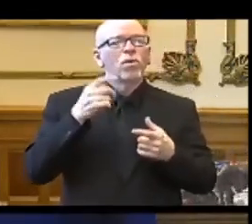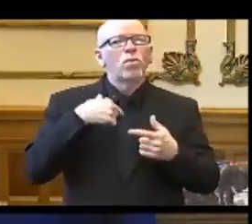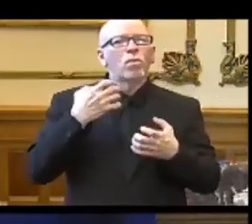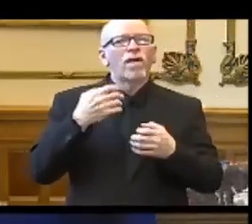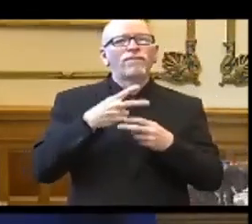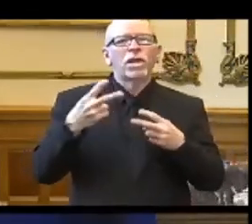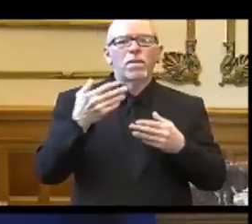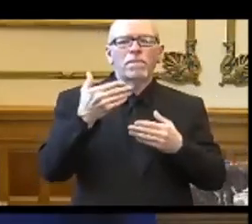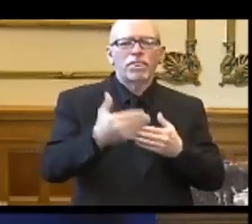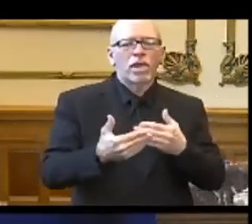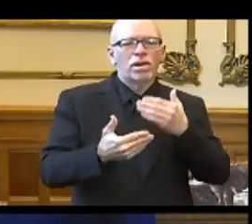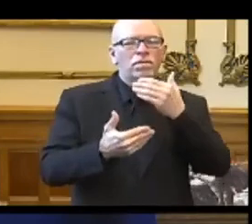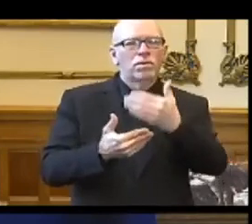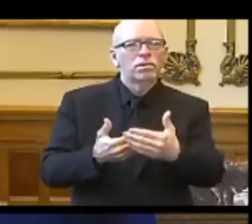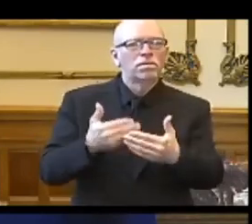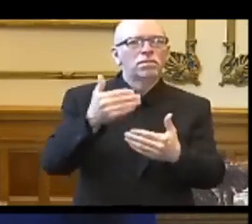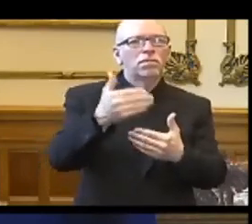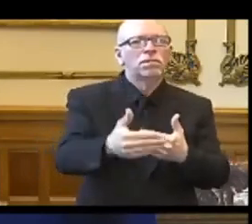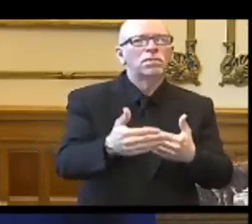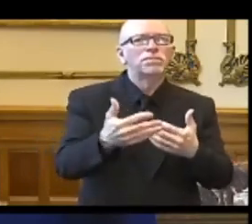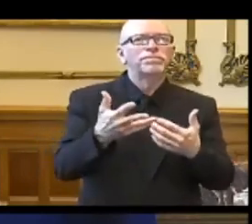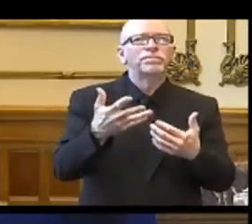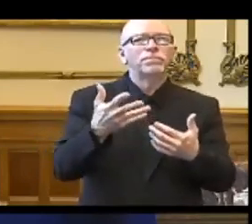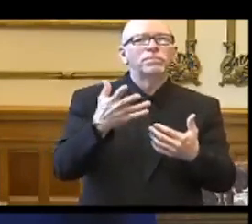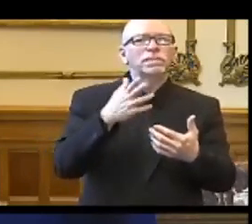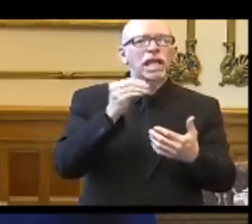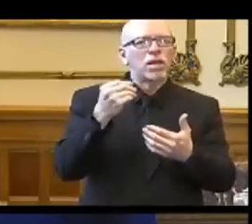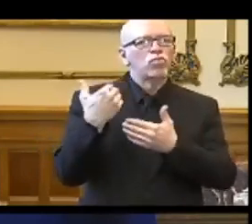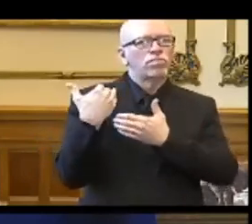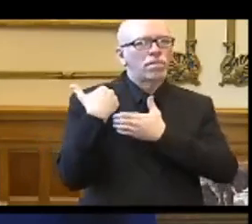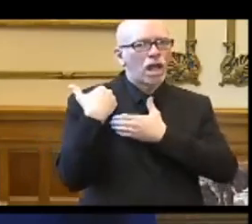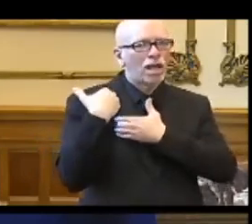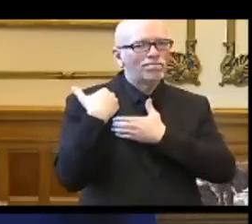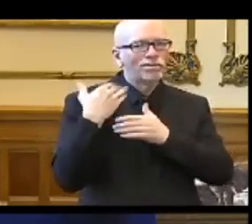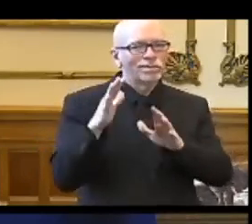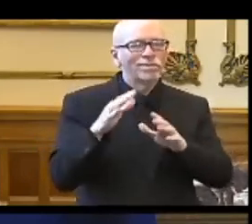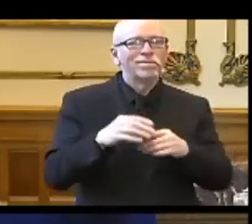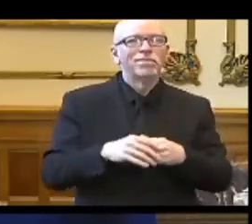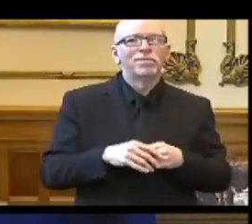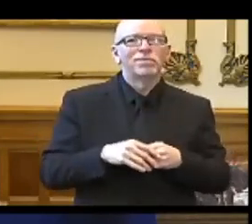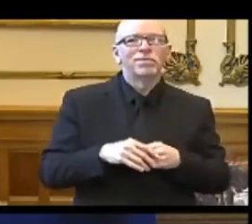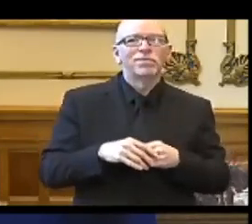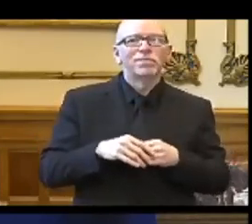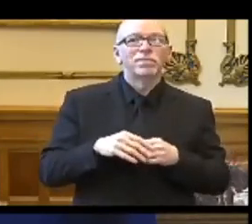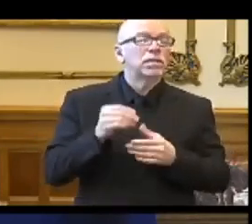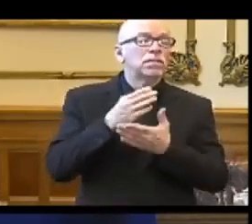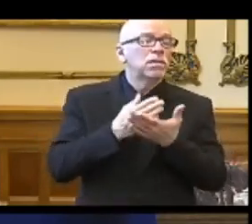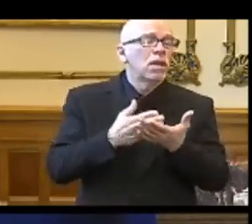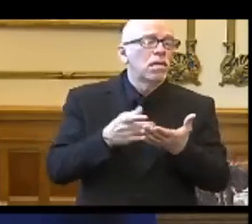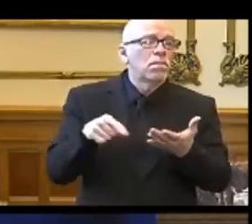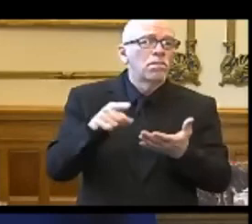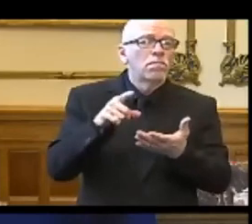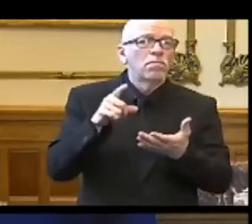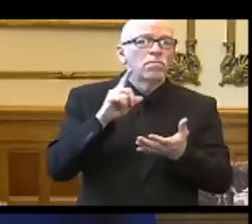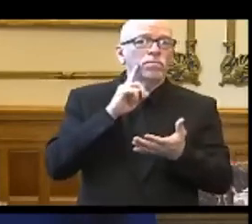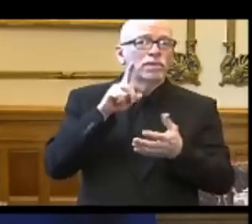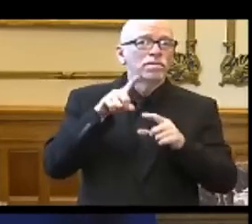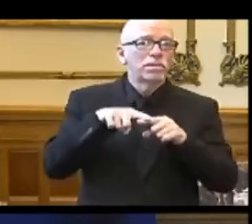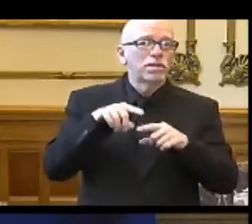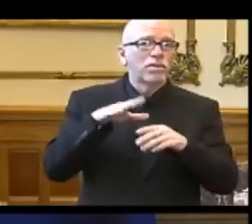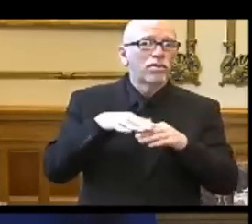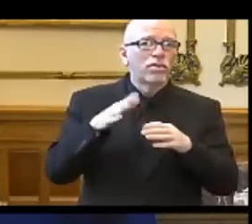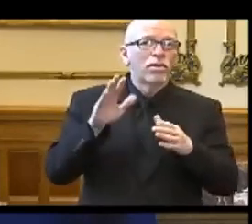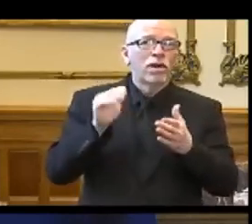very methodical, obviously a very responsible. In some part, it'll have to do with all